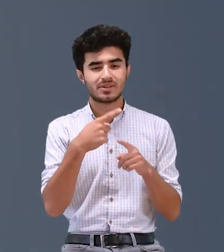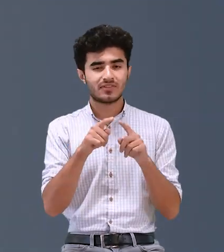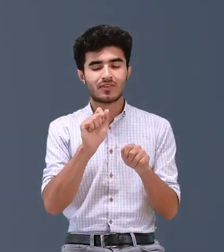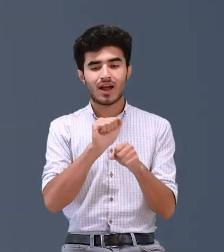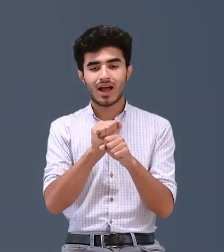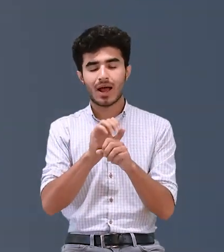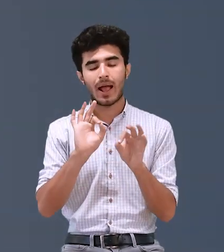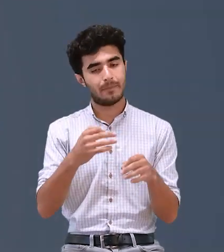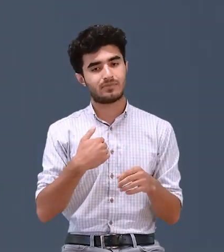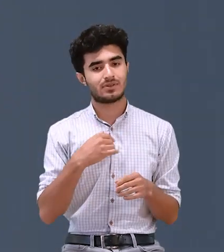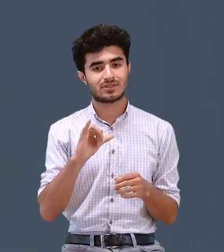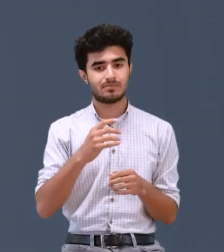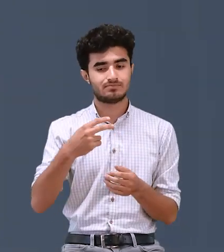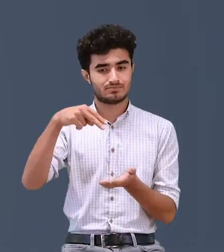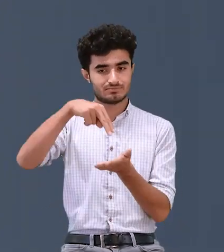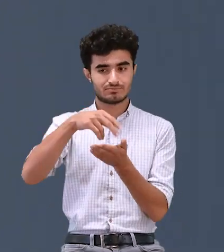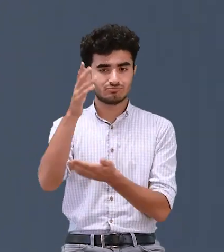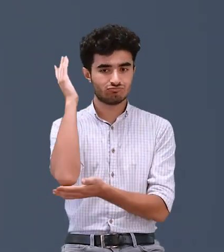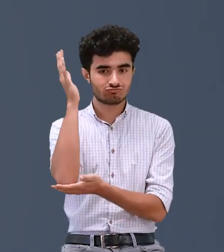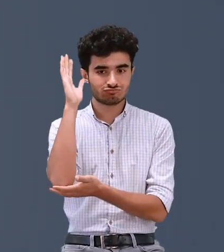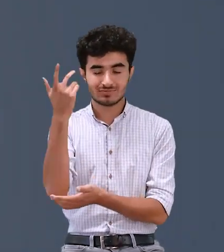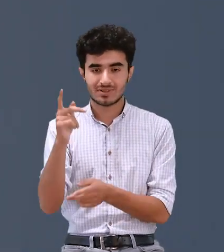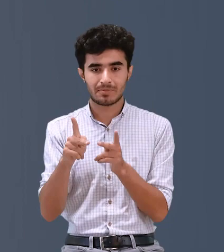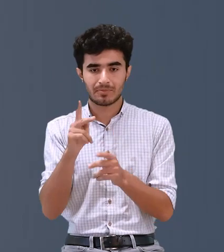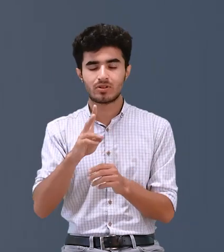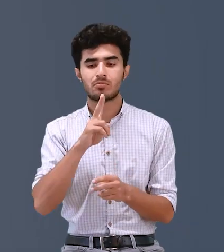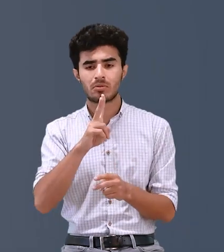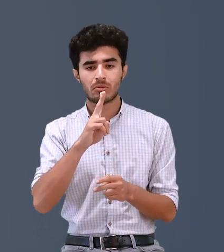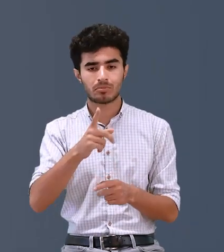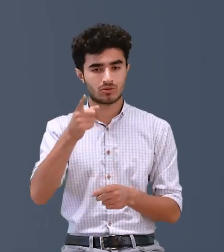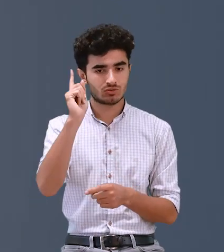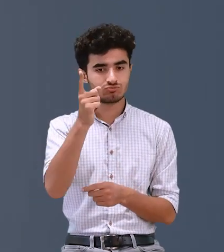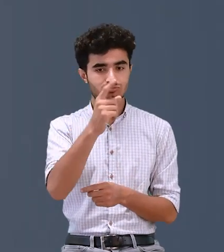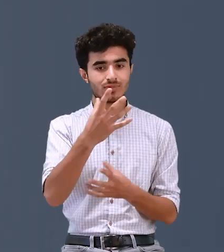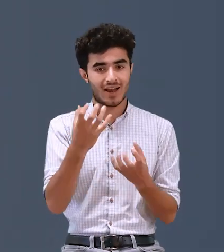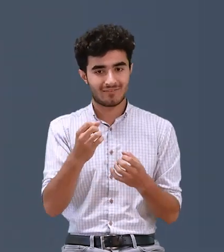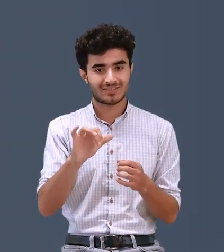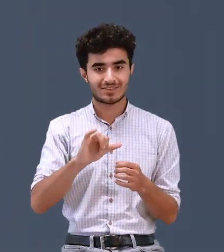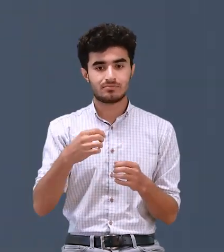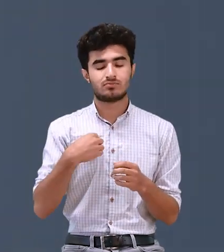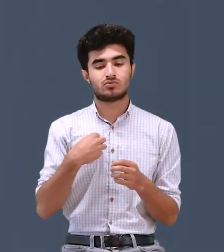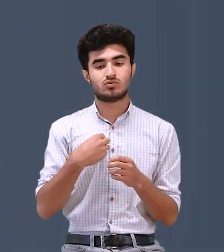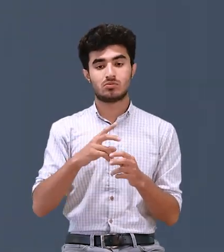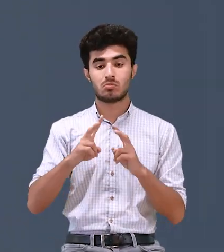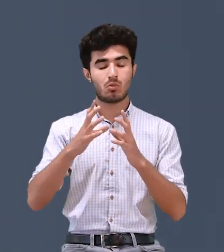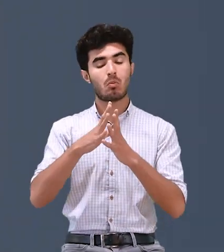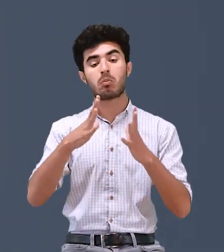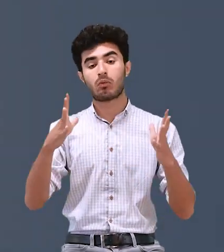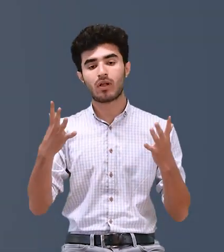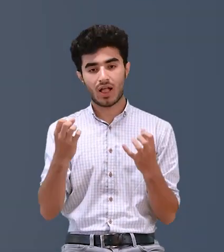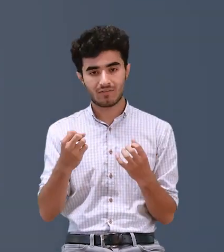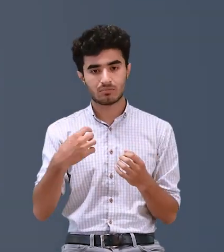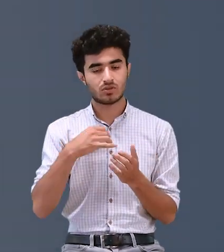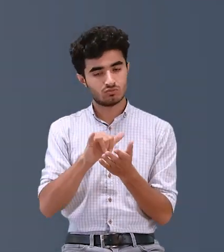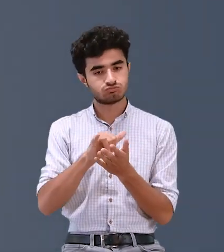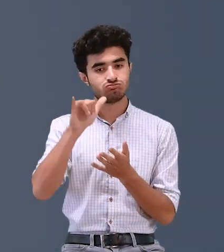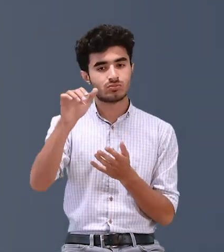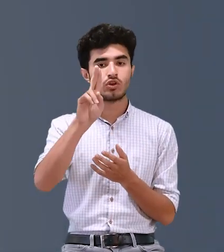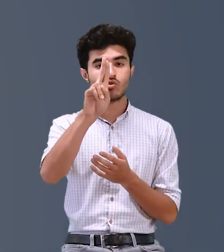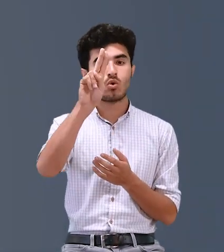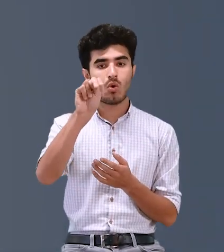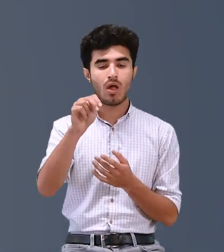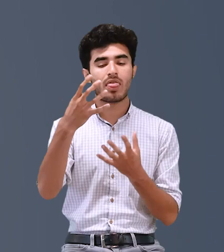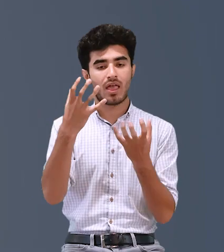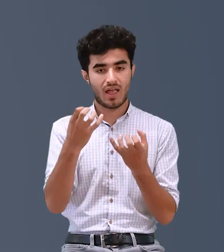debating. So I've been to several debates competitions over the past few years. That involves going to the United Nations,